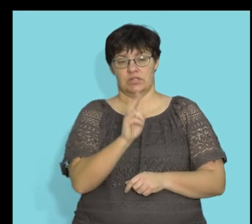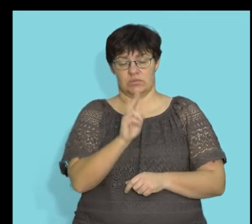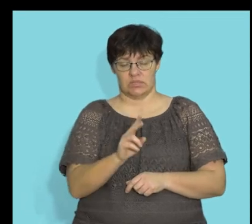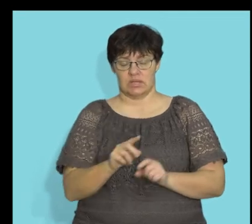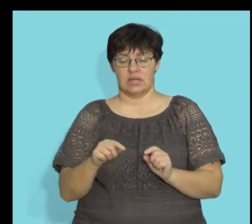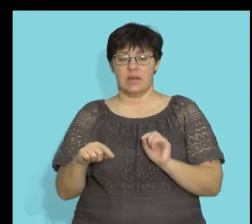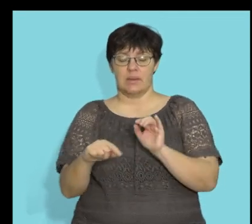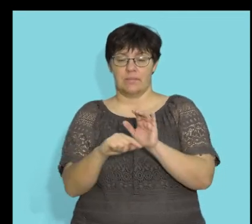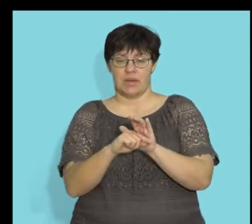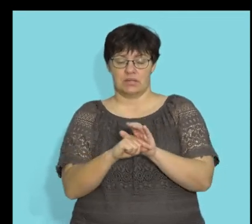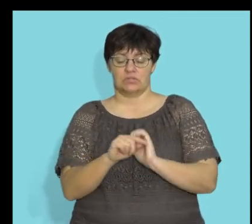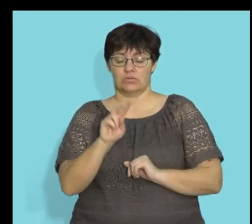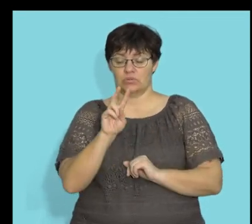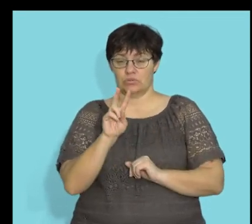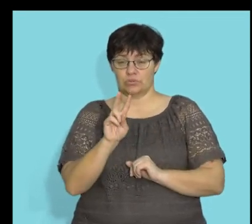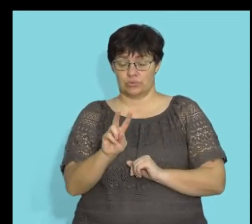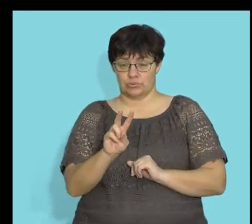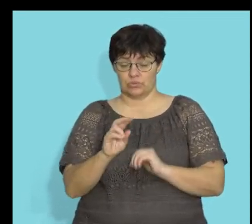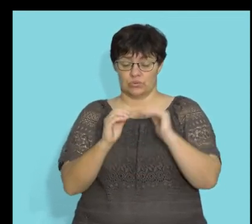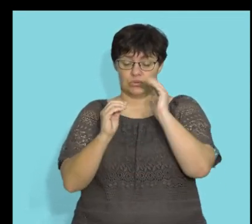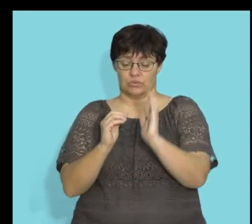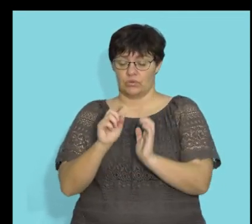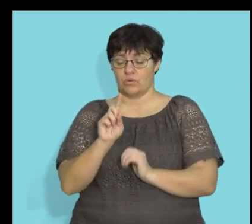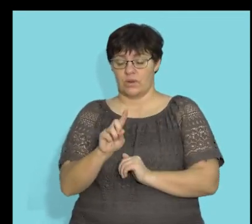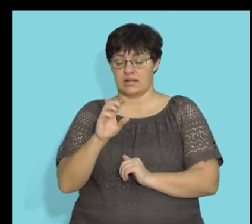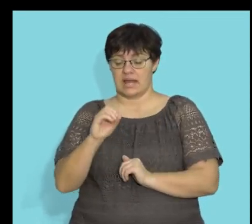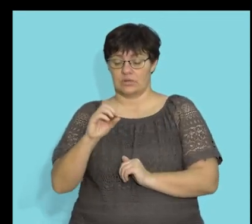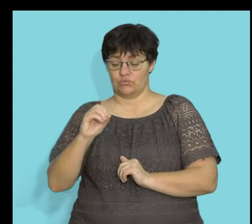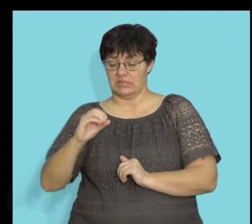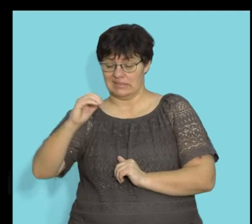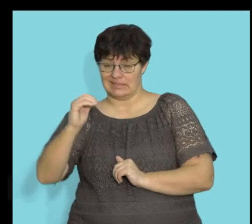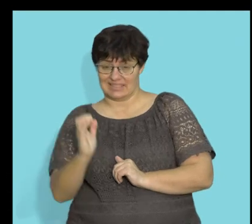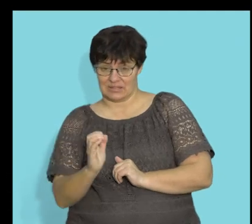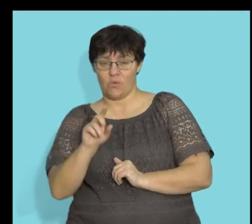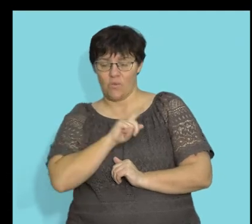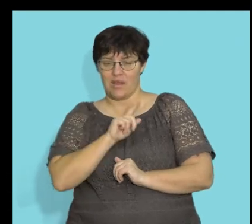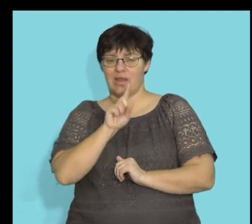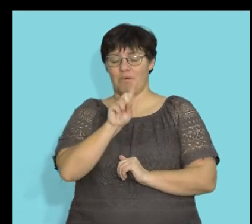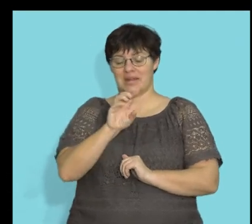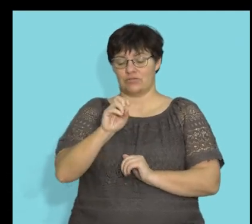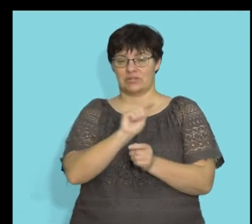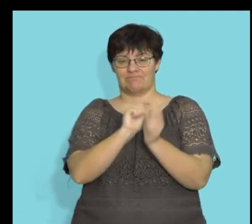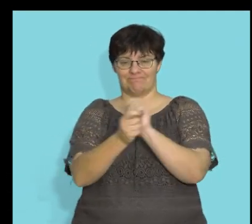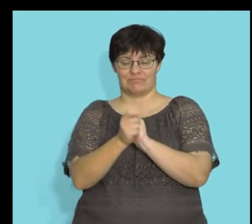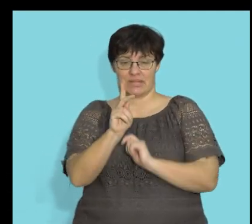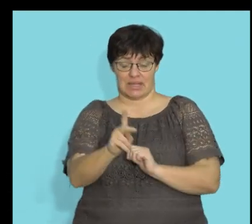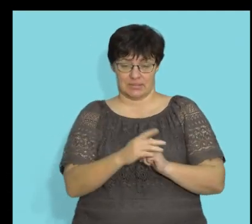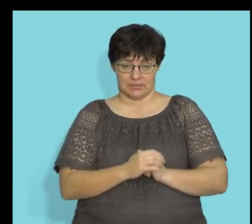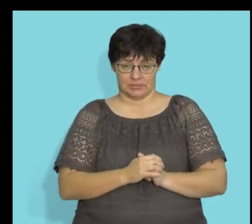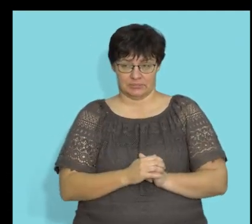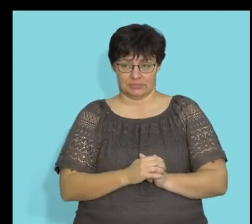substitute in 100 for k. So I'm going to have 22 minus